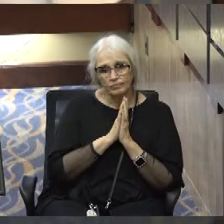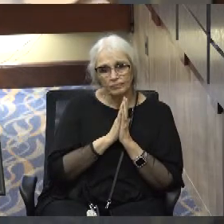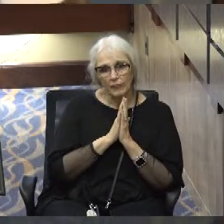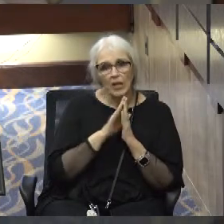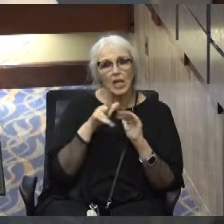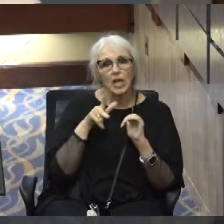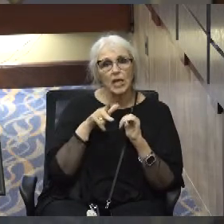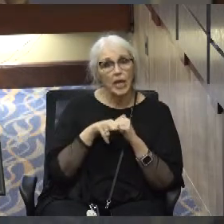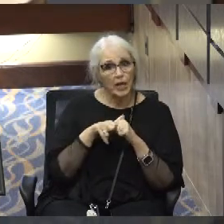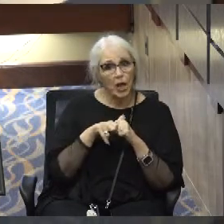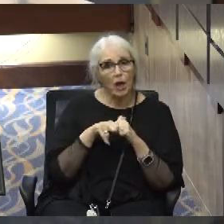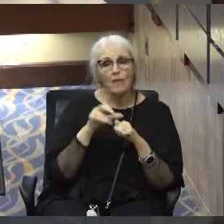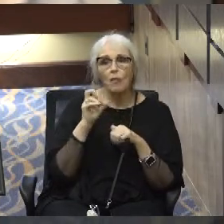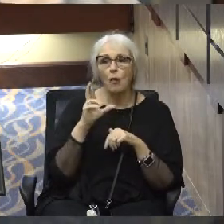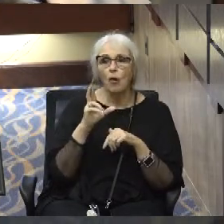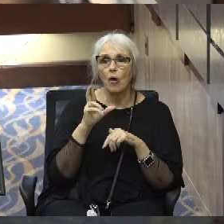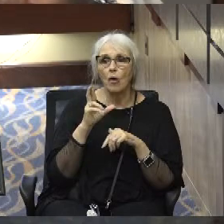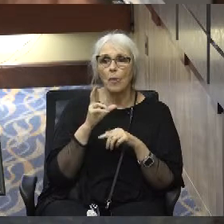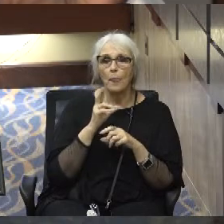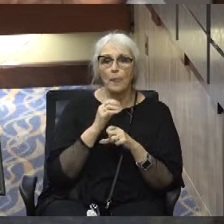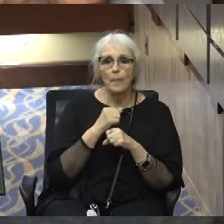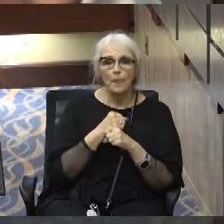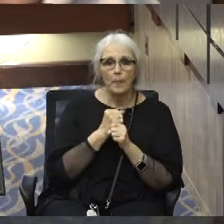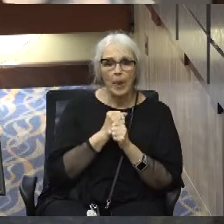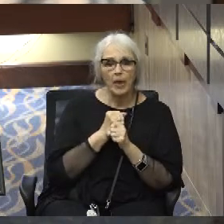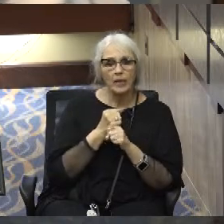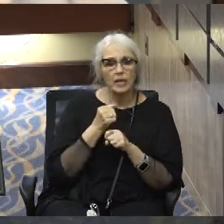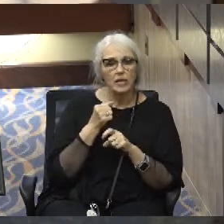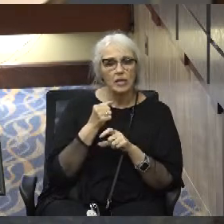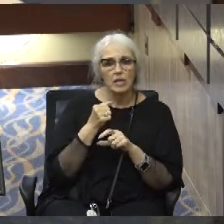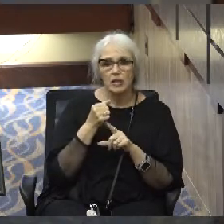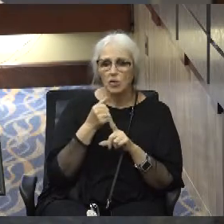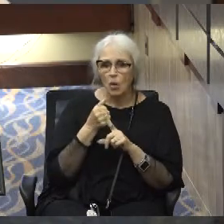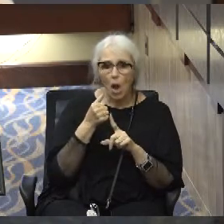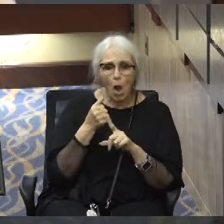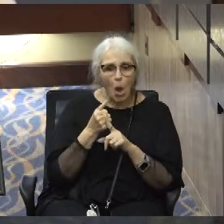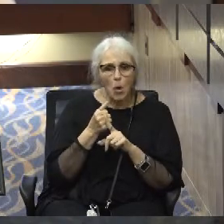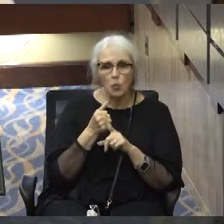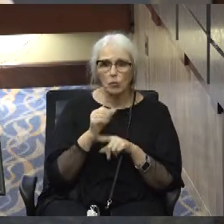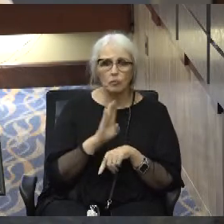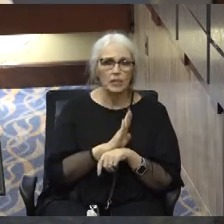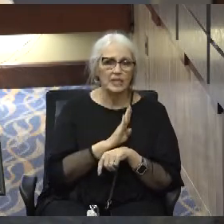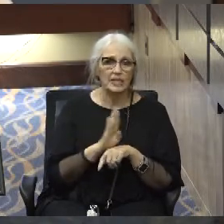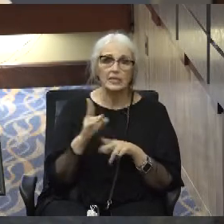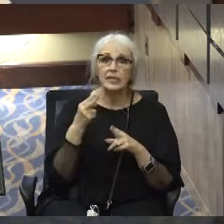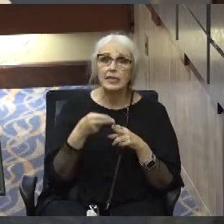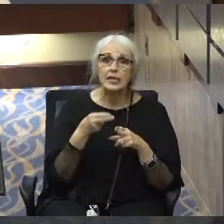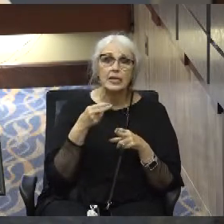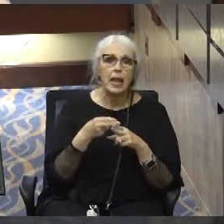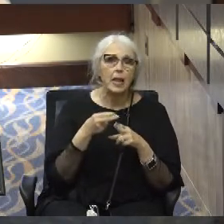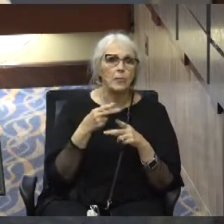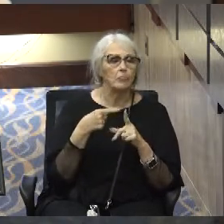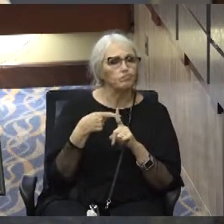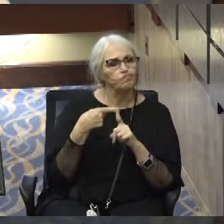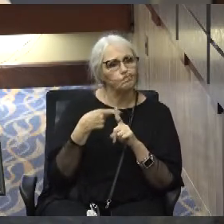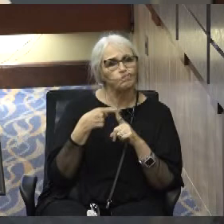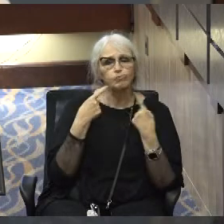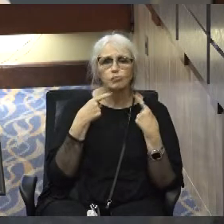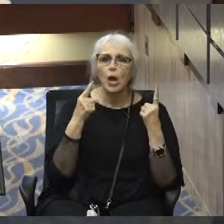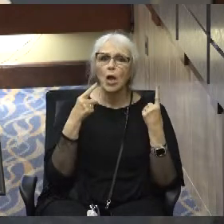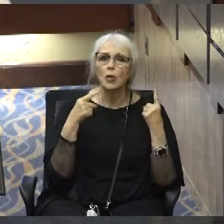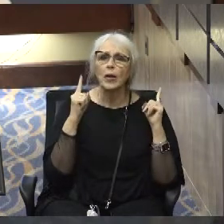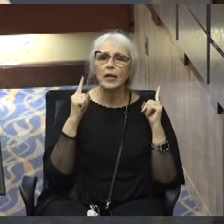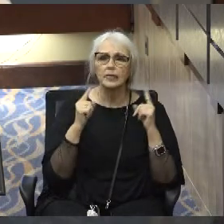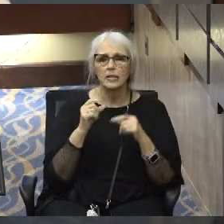cut off, or made at their own island in the name of progress. So we've got to make sure that